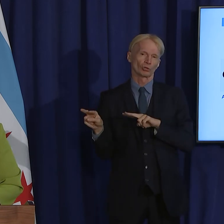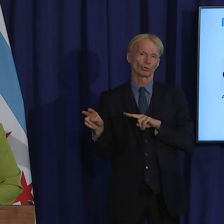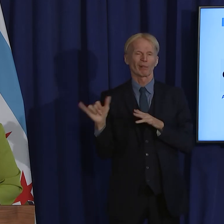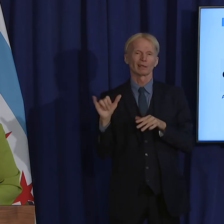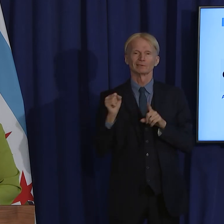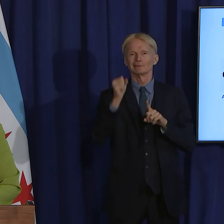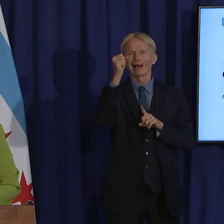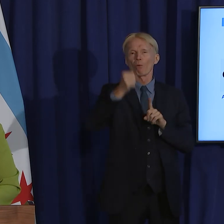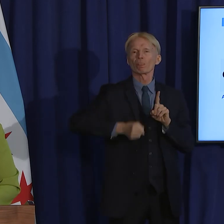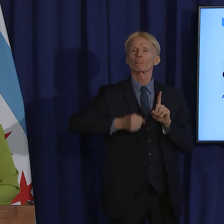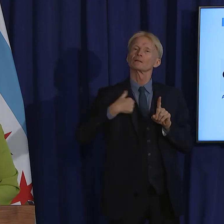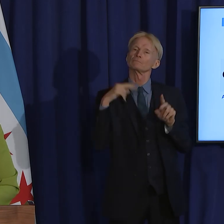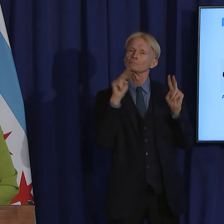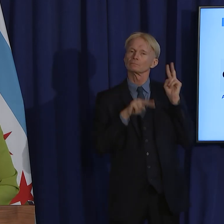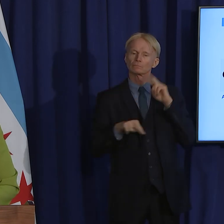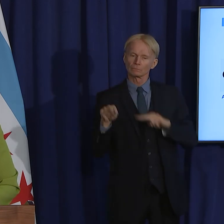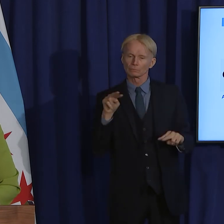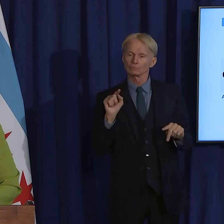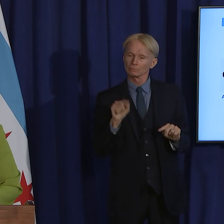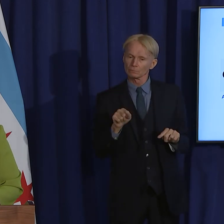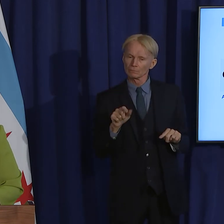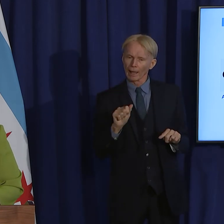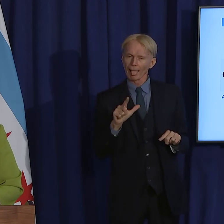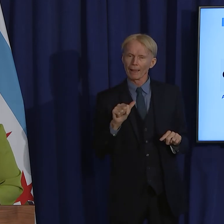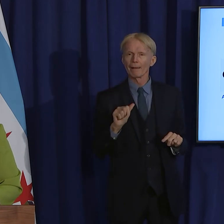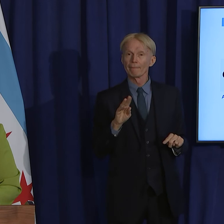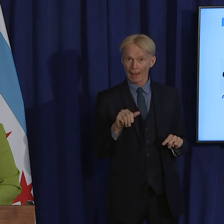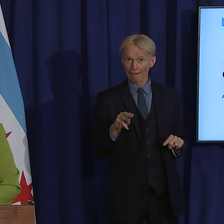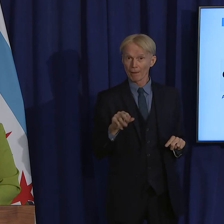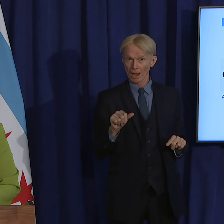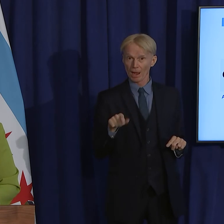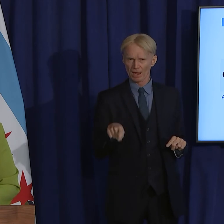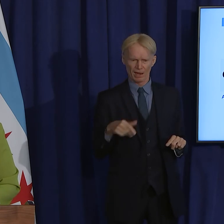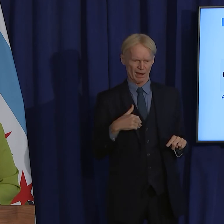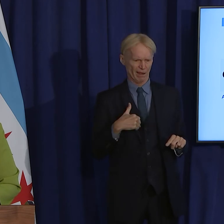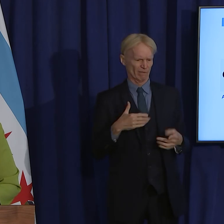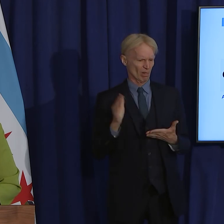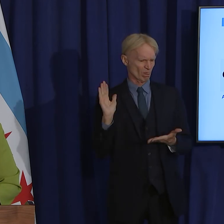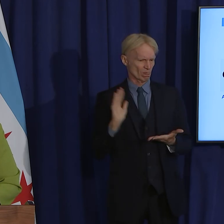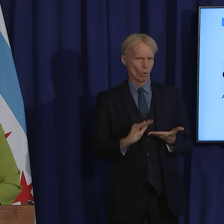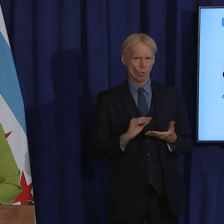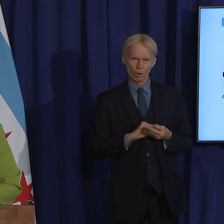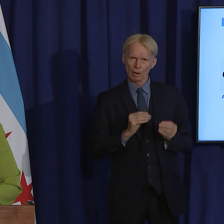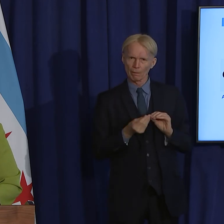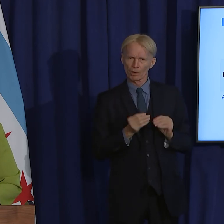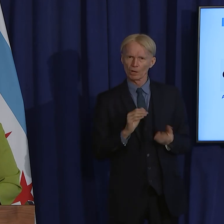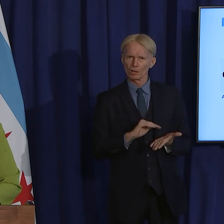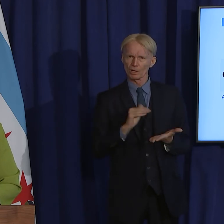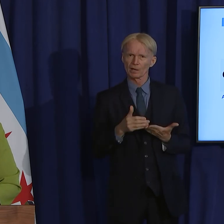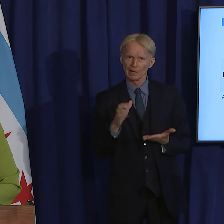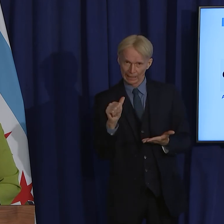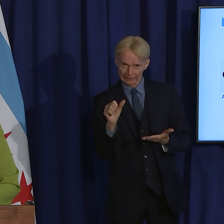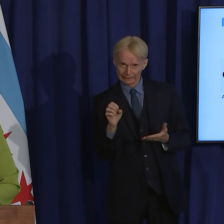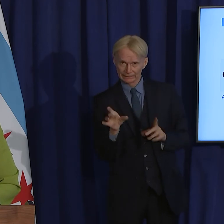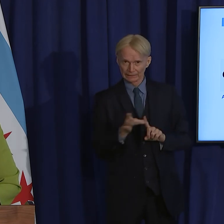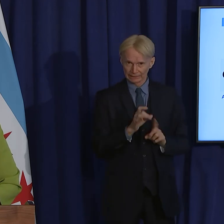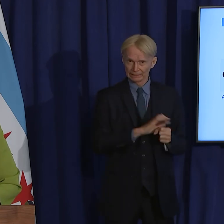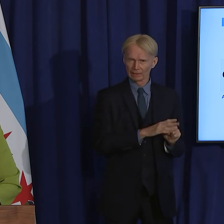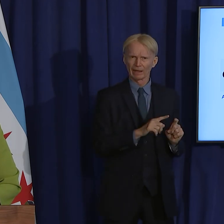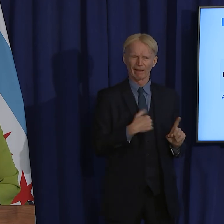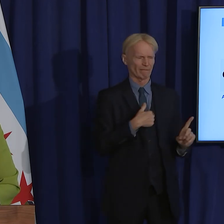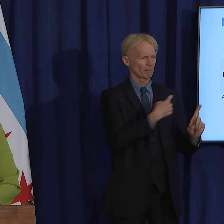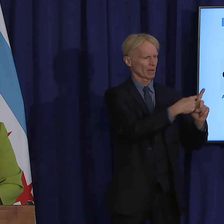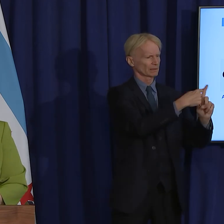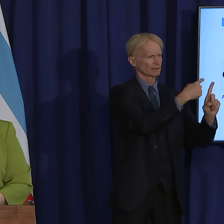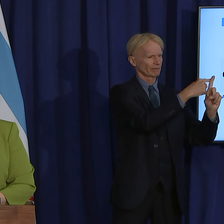for example, I was looking at some of this, I think it was Alabama, which has a relatively low case rate, has a positivity rate of over 11%,